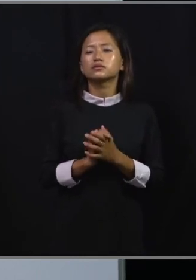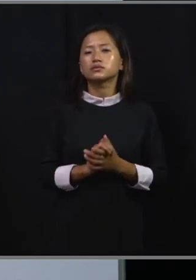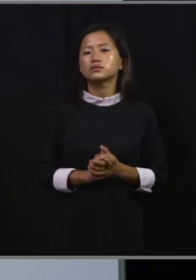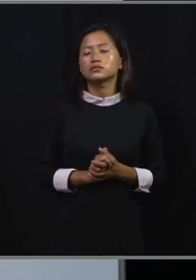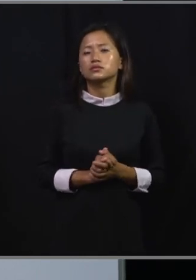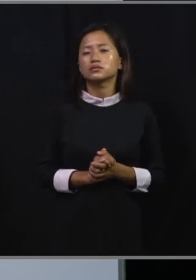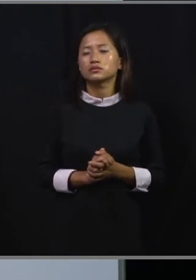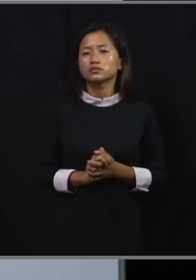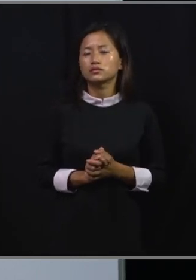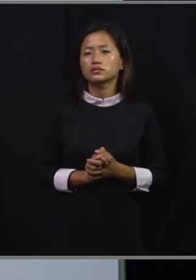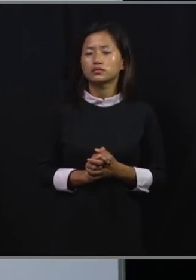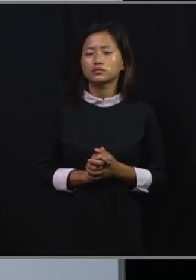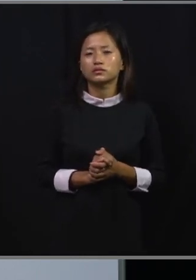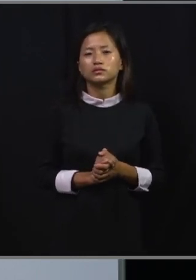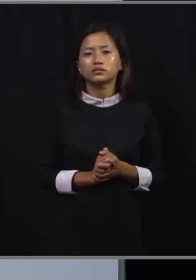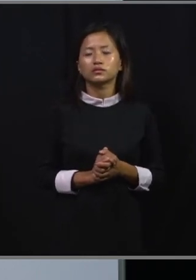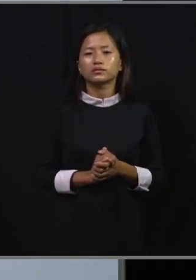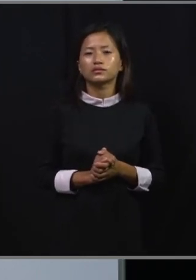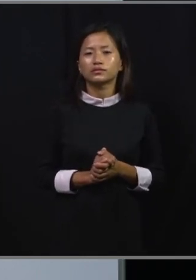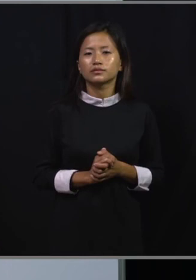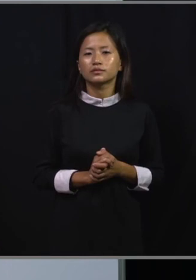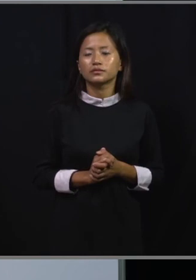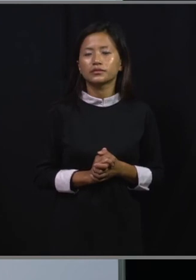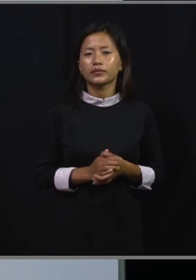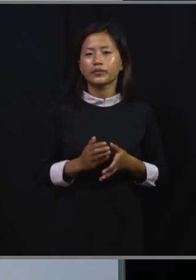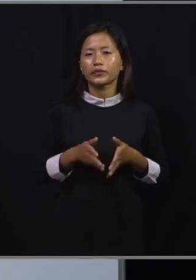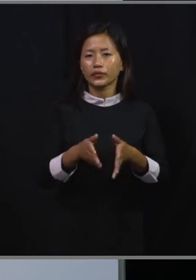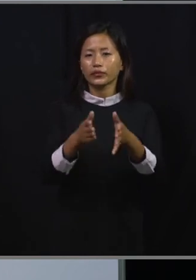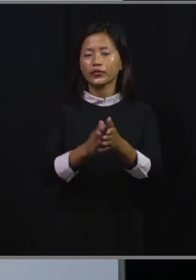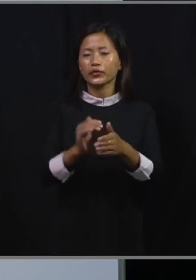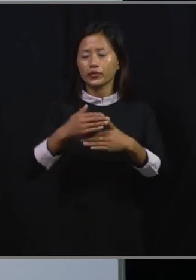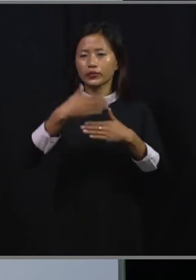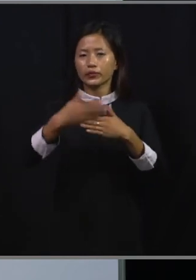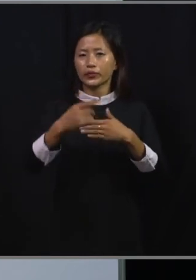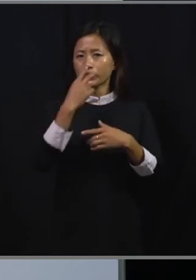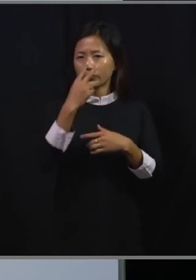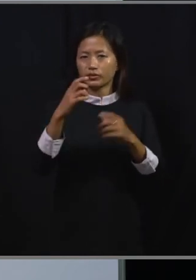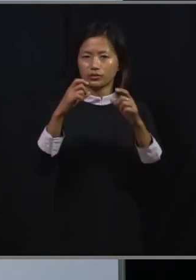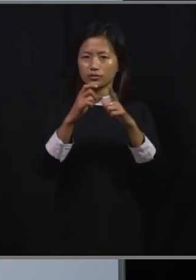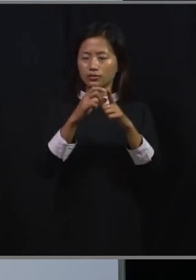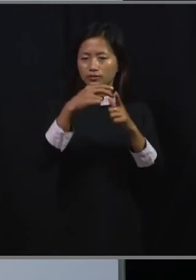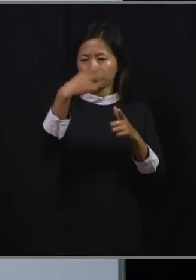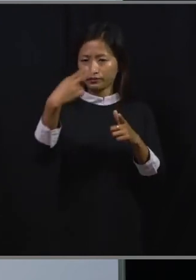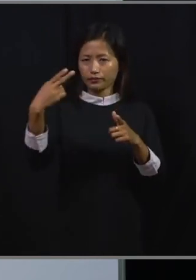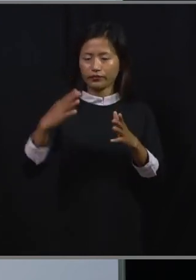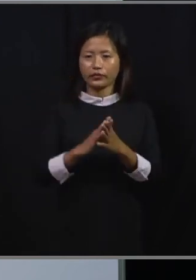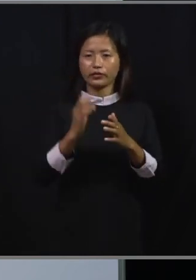Okay. This is linear source. So, our wavefront will be like this. Okay. Wavefront will be what? Cylindrical. Okay.